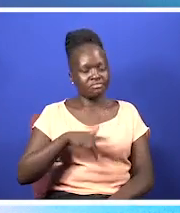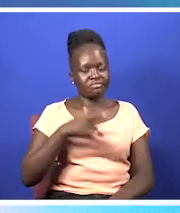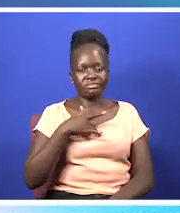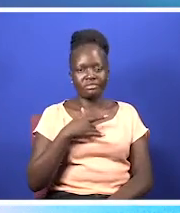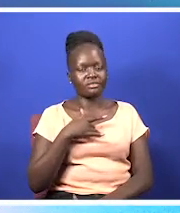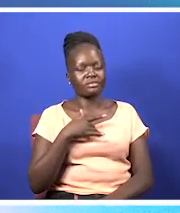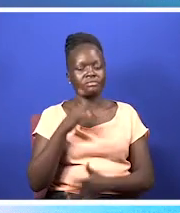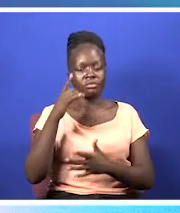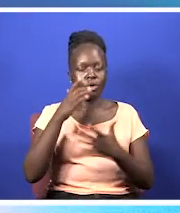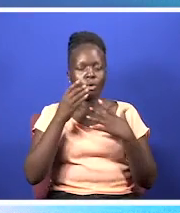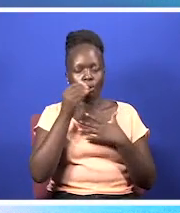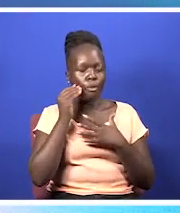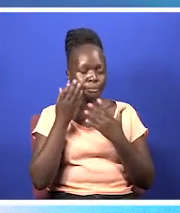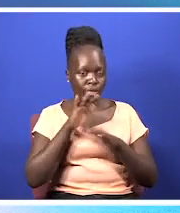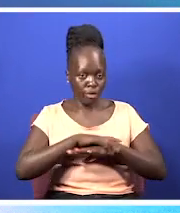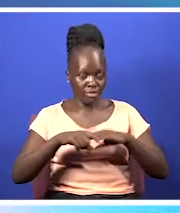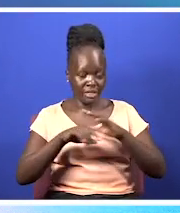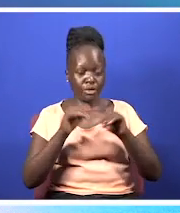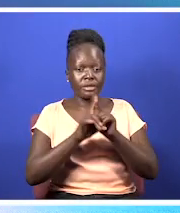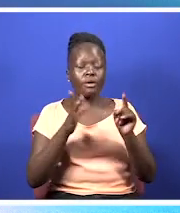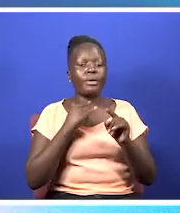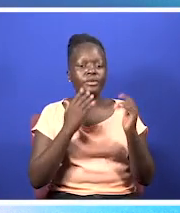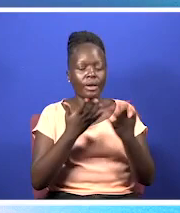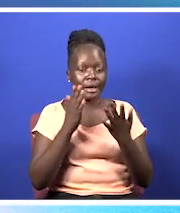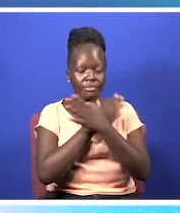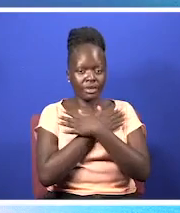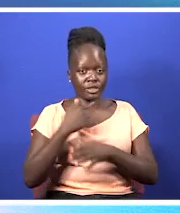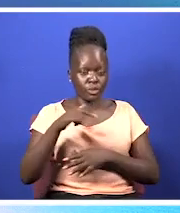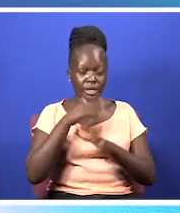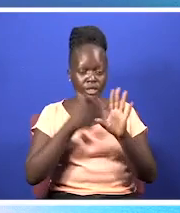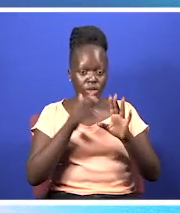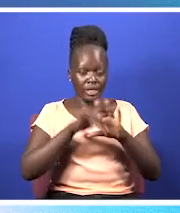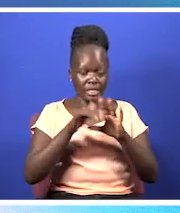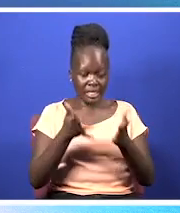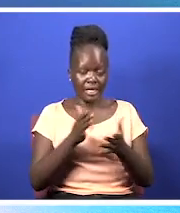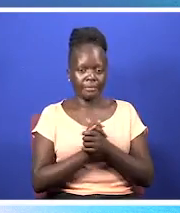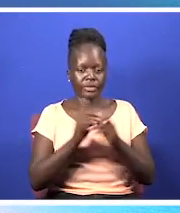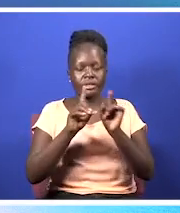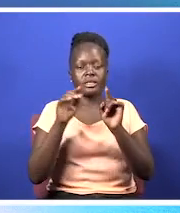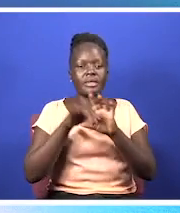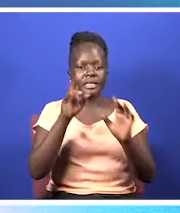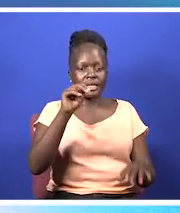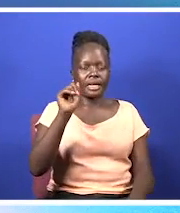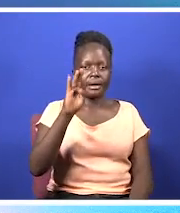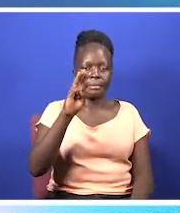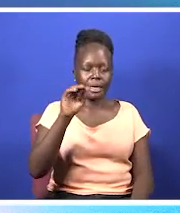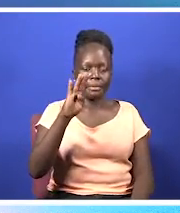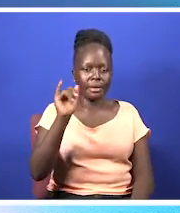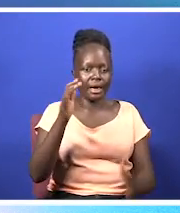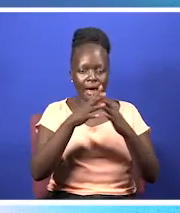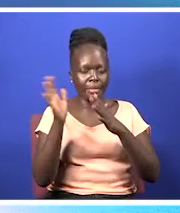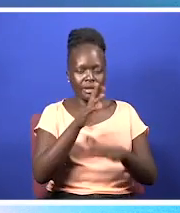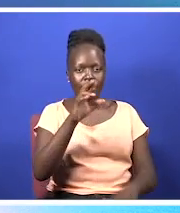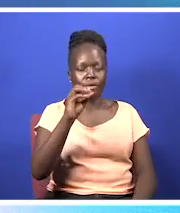feel right at home. And we especially want to welcome our friends joining this broadcast in Namibia, in America,